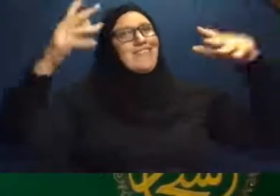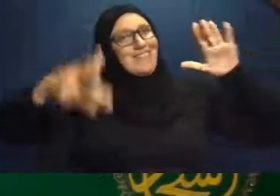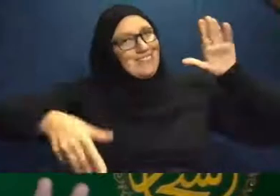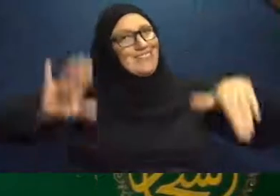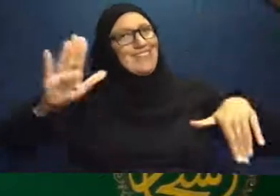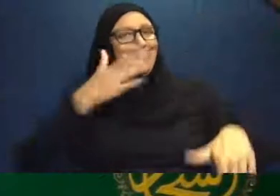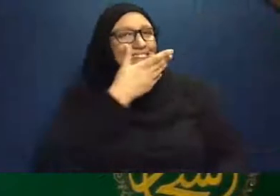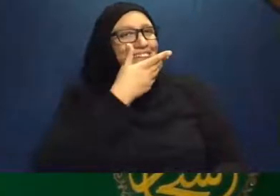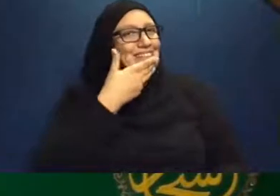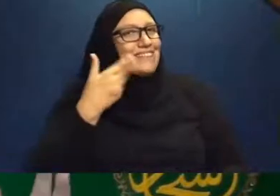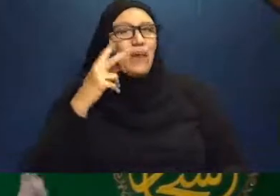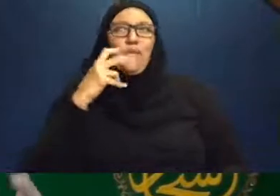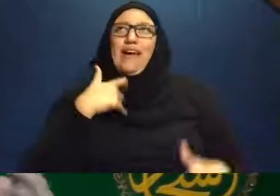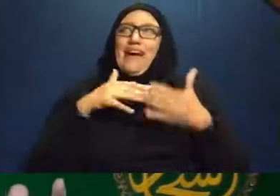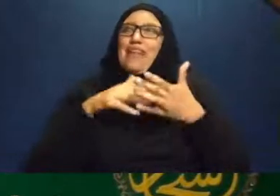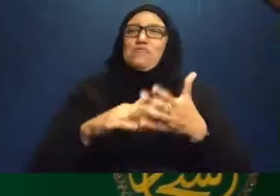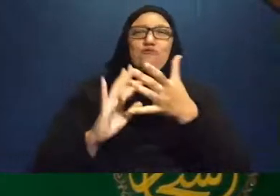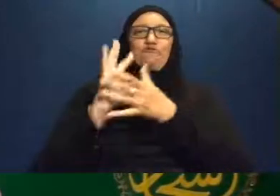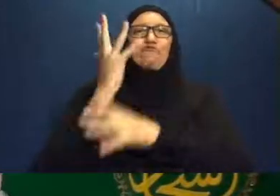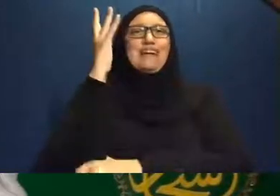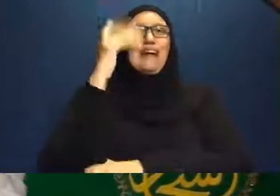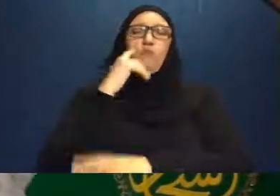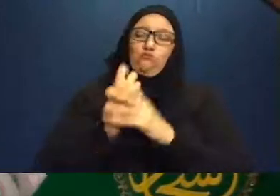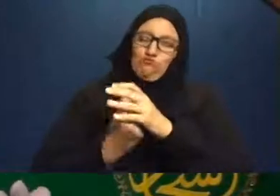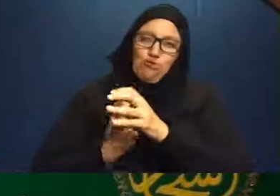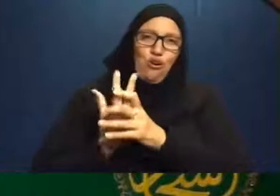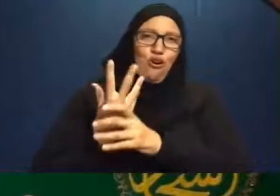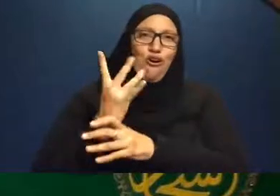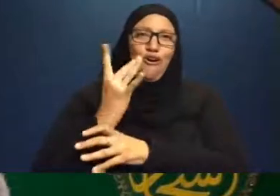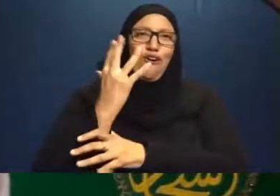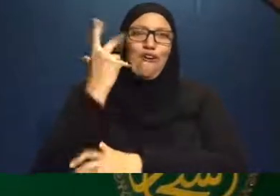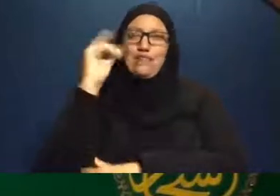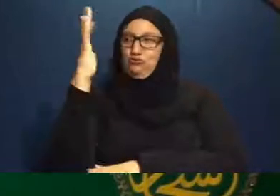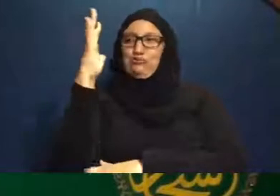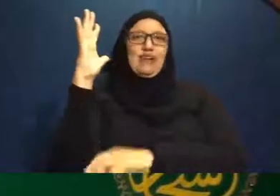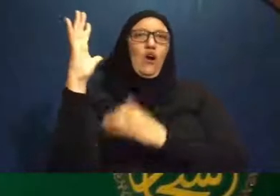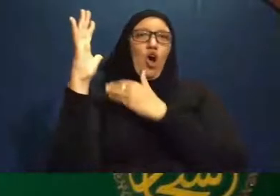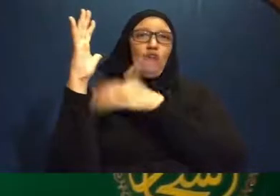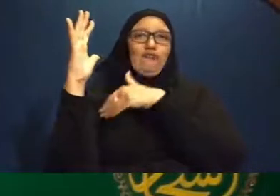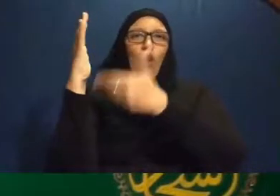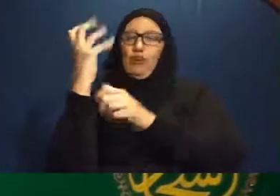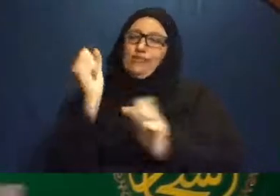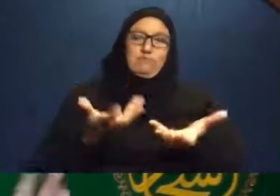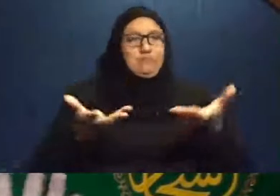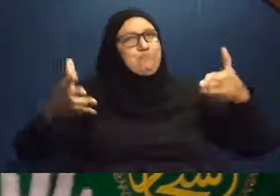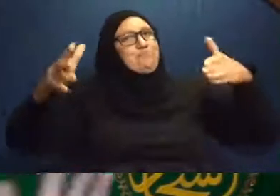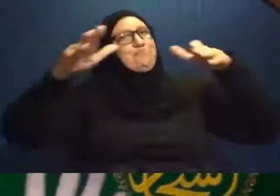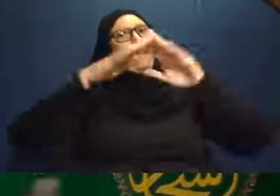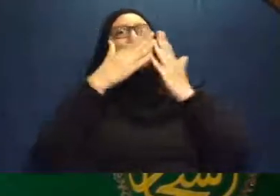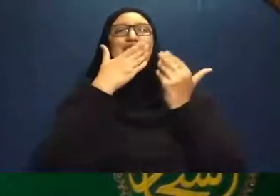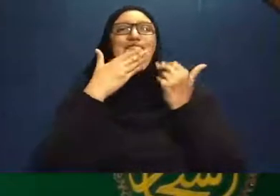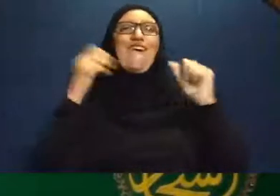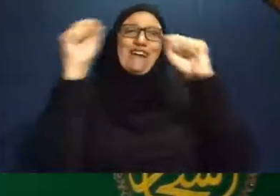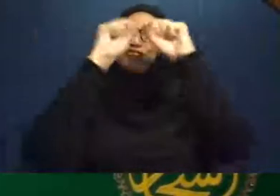look nice, neat, and also help the tree to grow better. You are trimming the some branches and